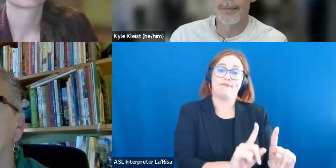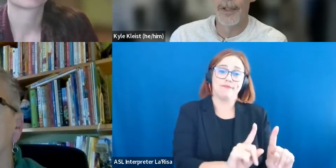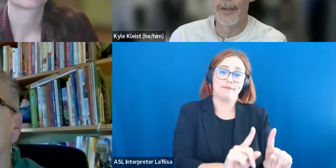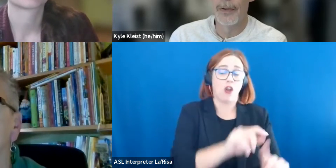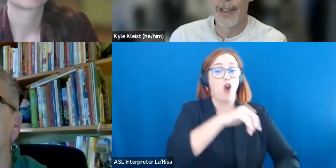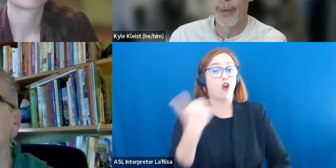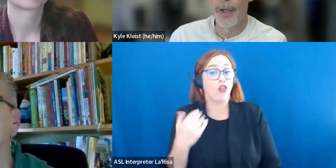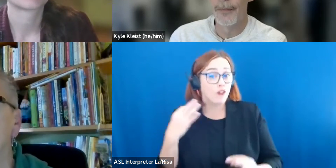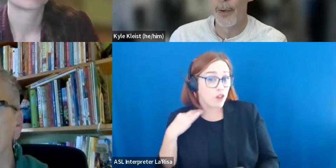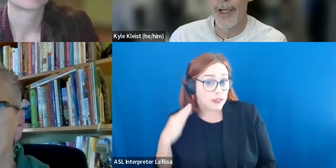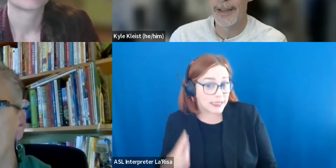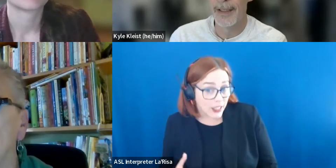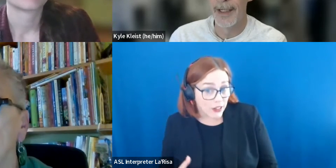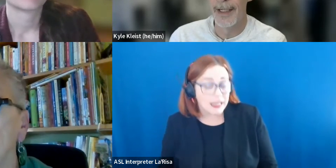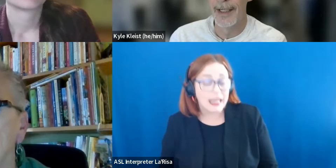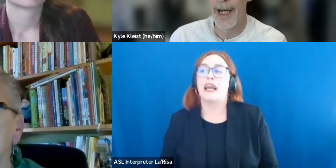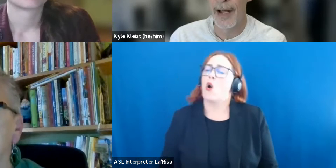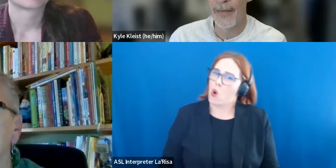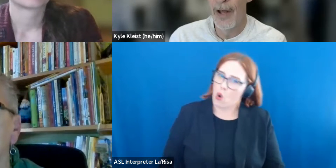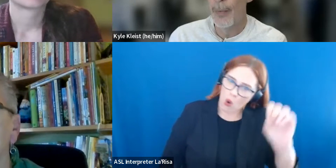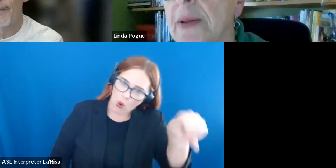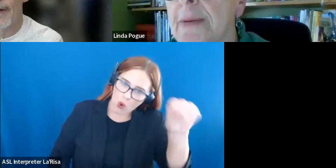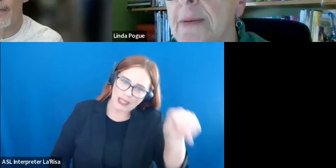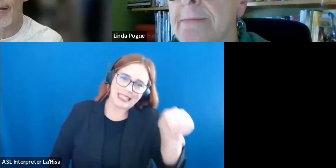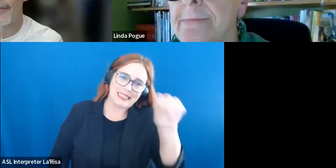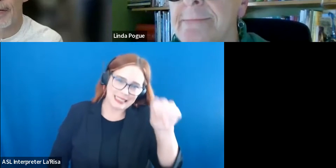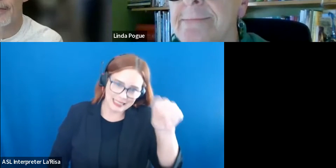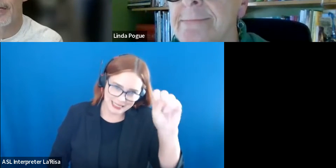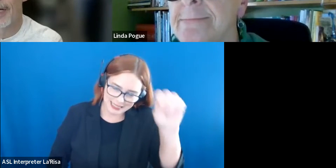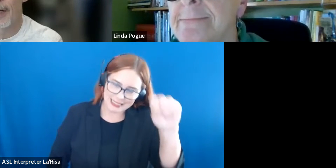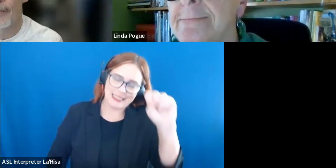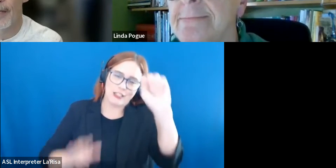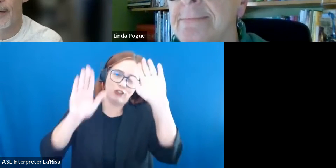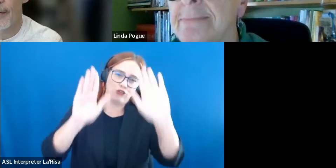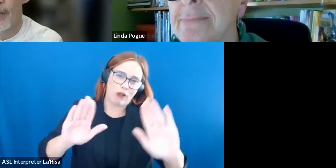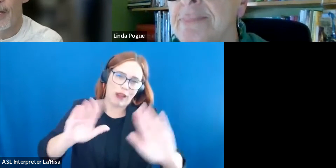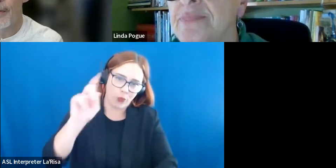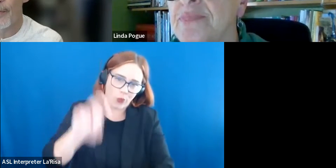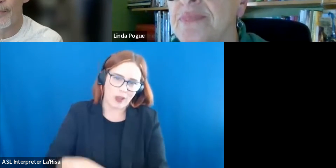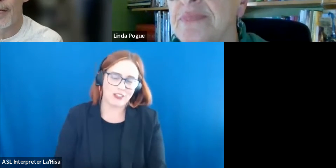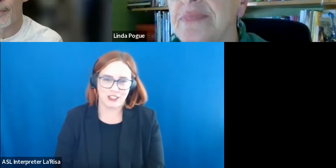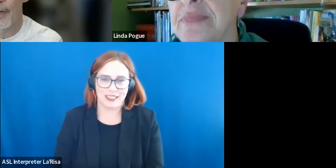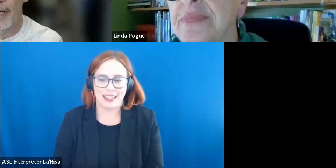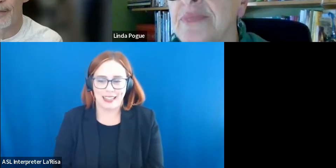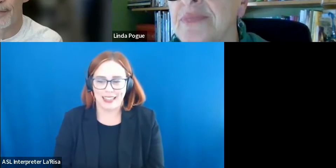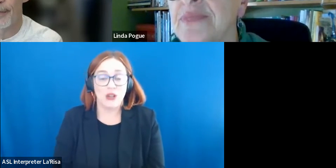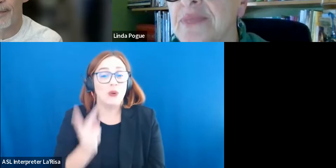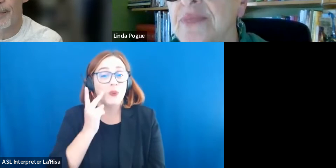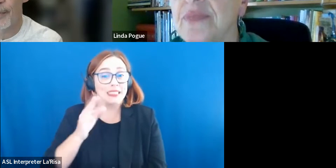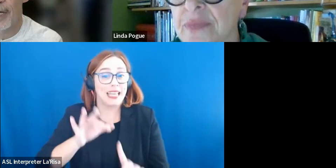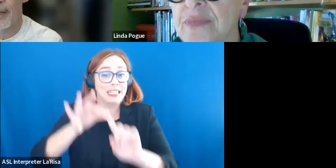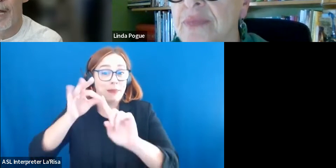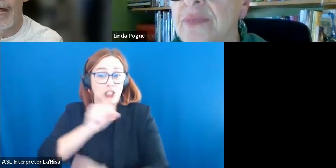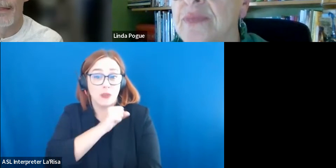Oh, absolutely. Wonderful question, Linda. Yes. We found that especially among our seniors, those that with our volunteer